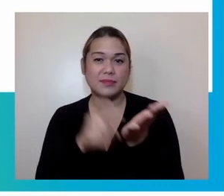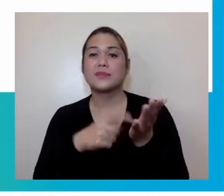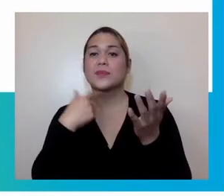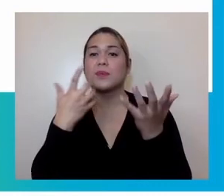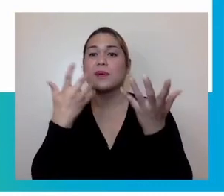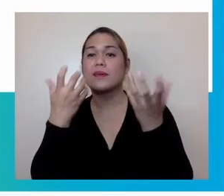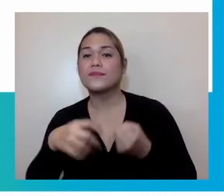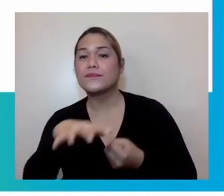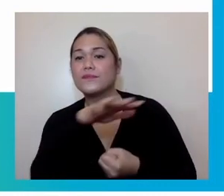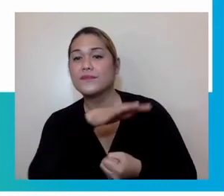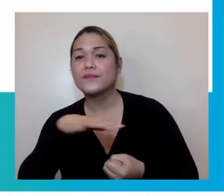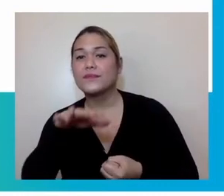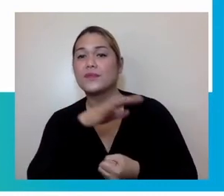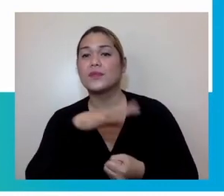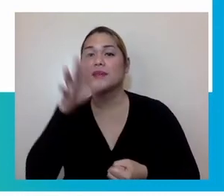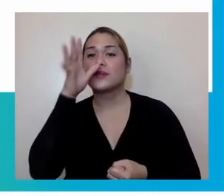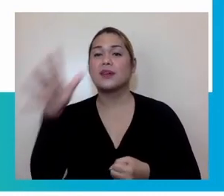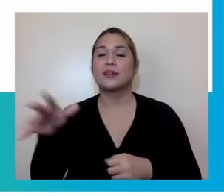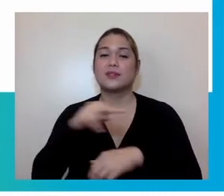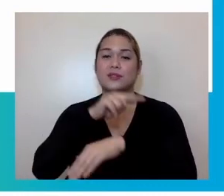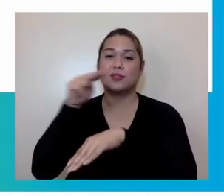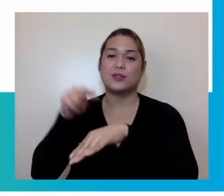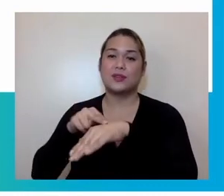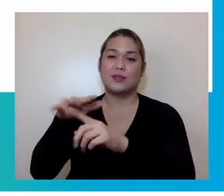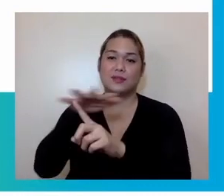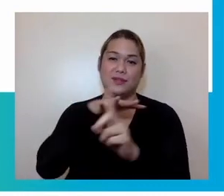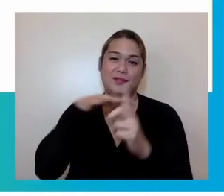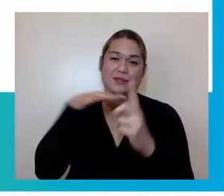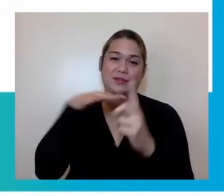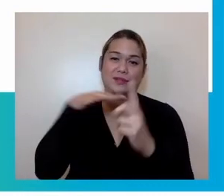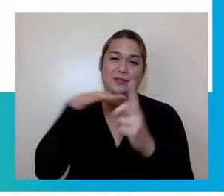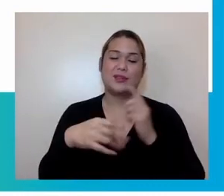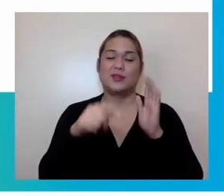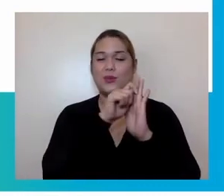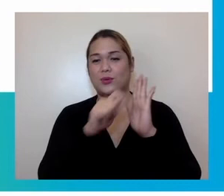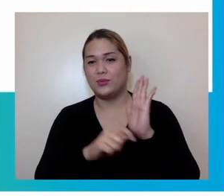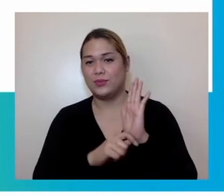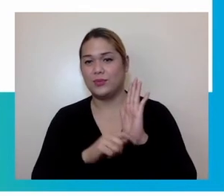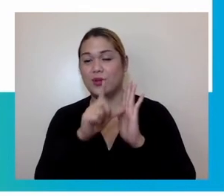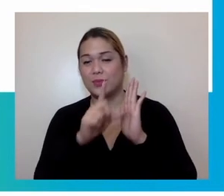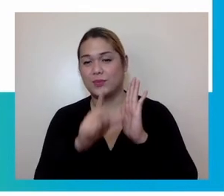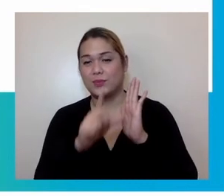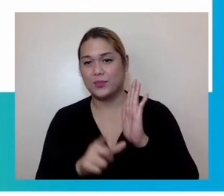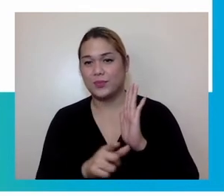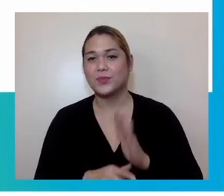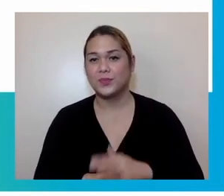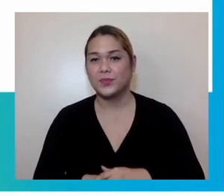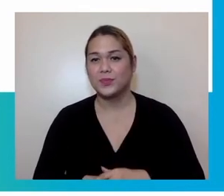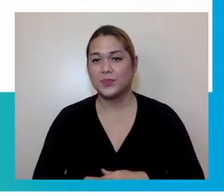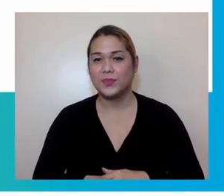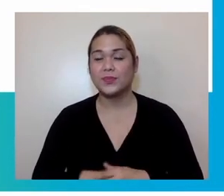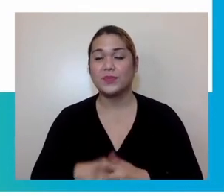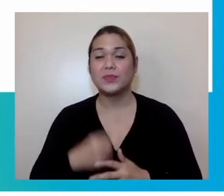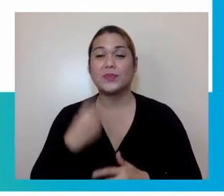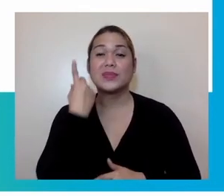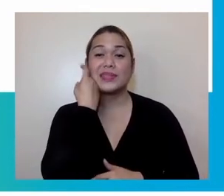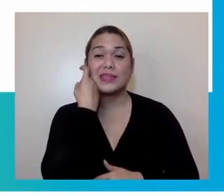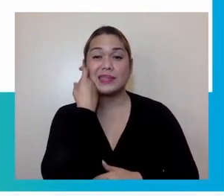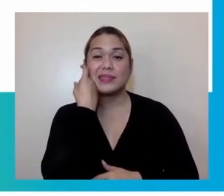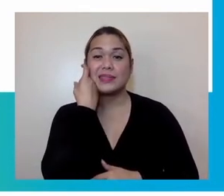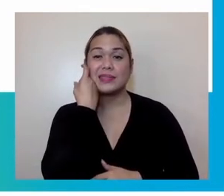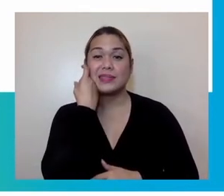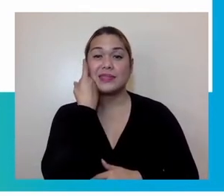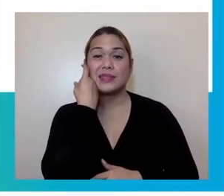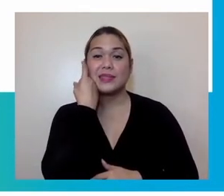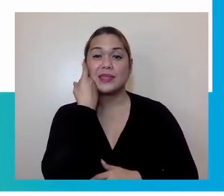environmental laws. Scientific evidence has shown that thermal waste to energy hinders our collective effort in achieving